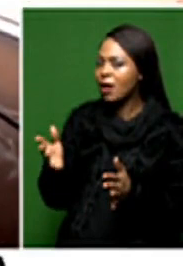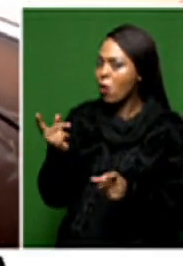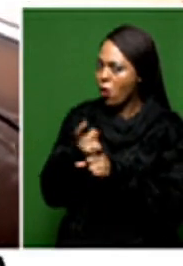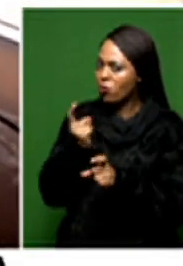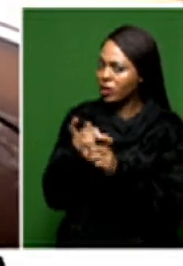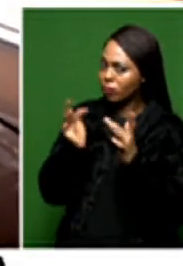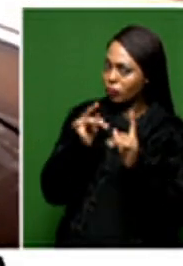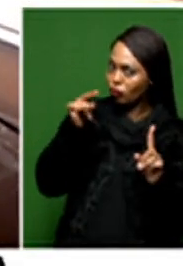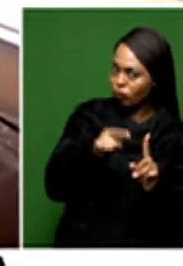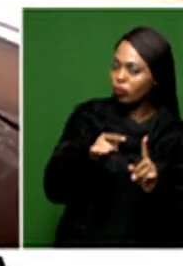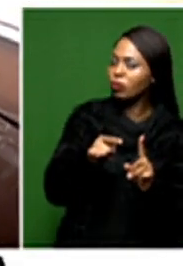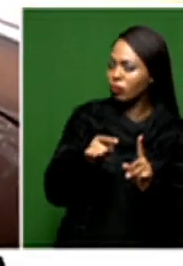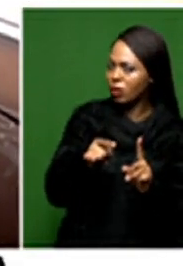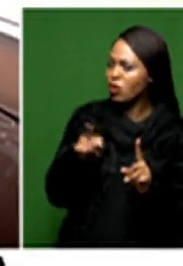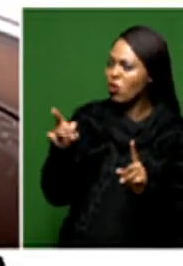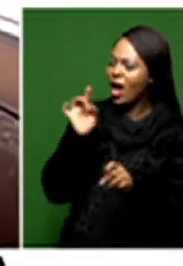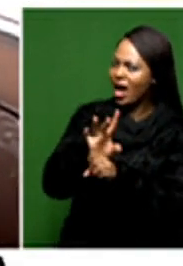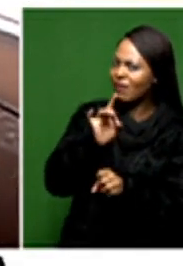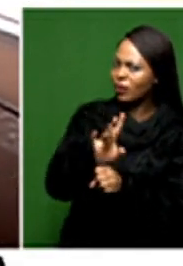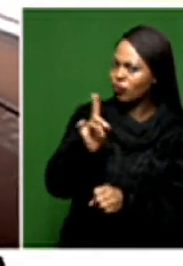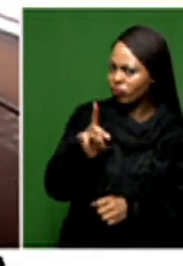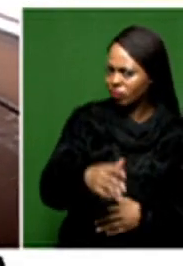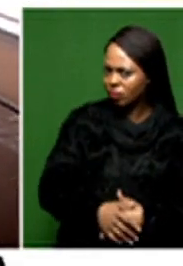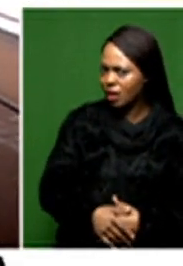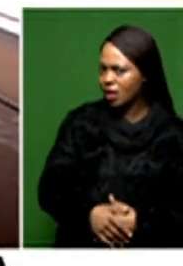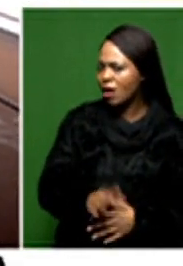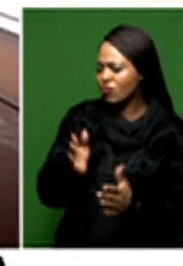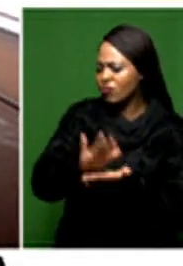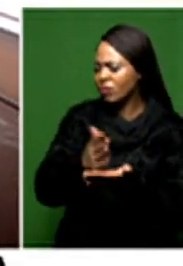dishes to make for a braai, what advice do you normally give them?